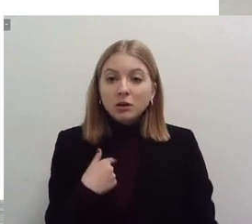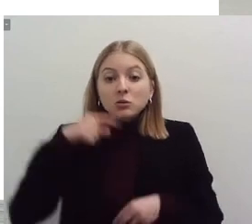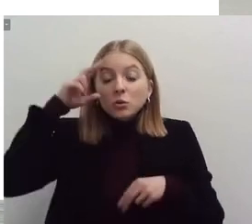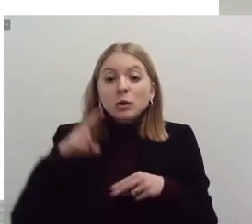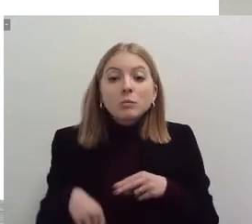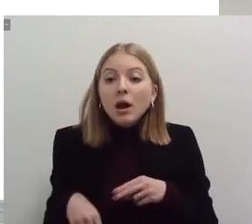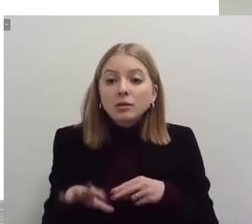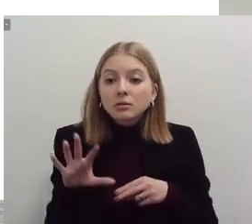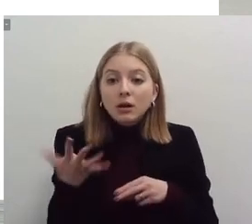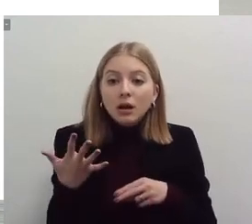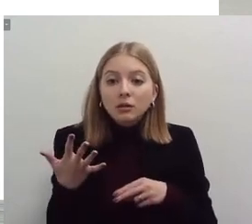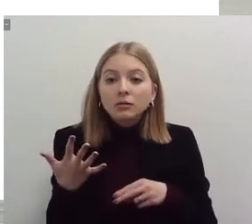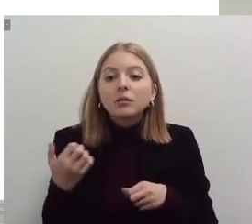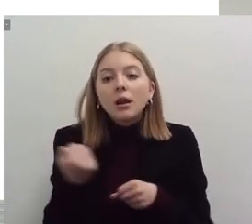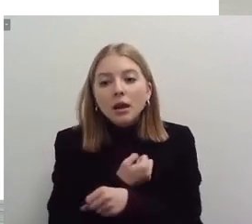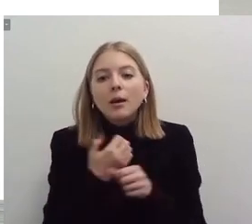That's all.